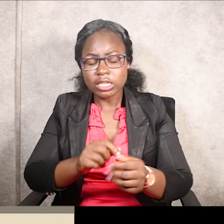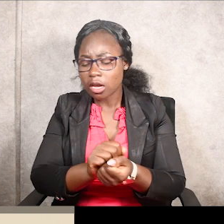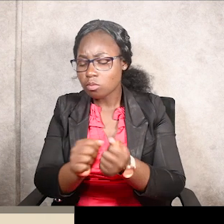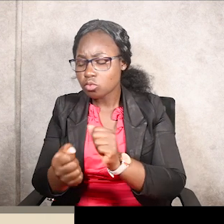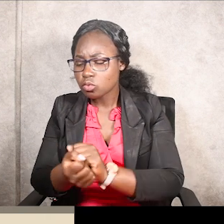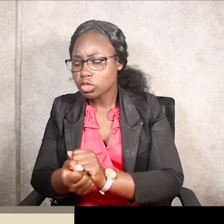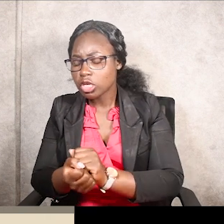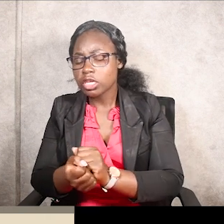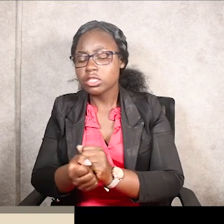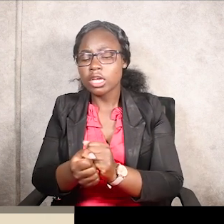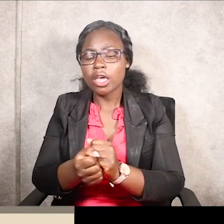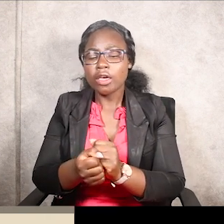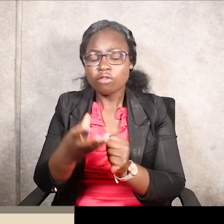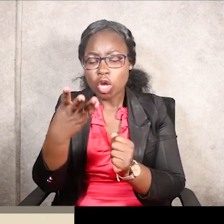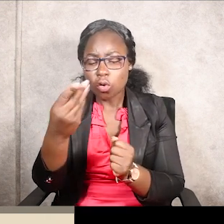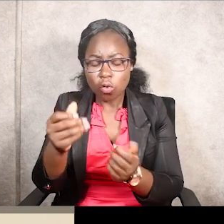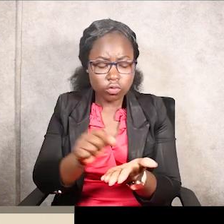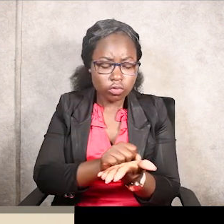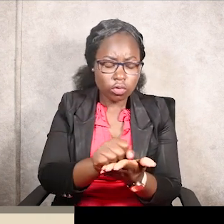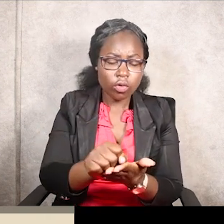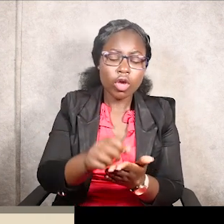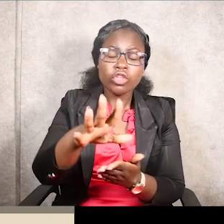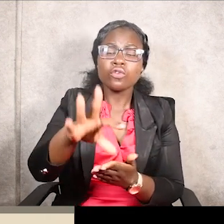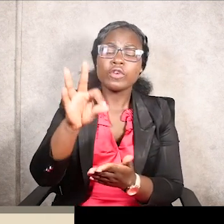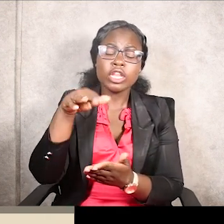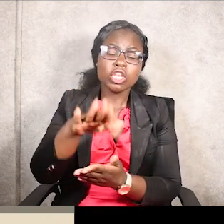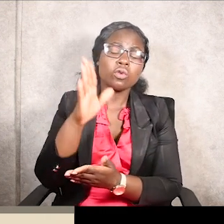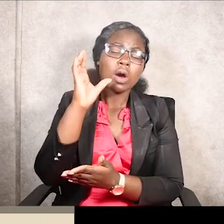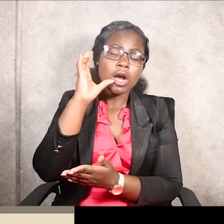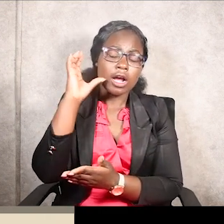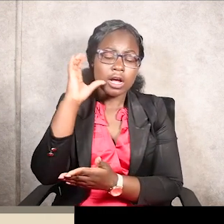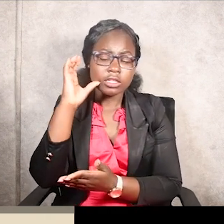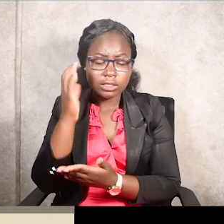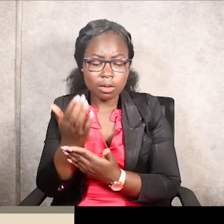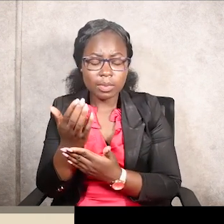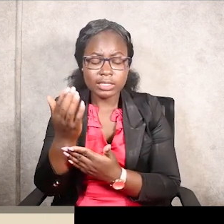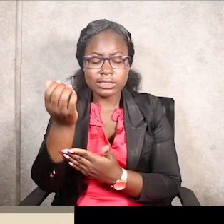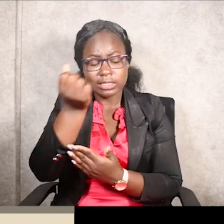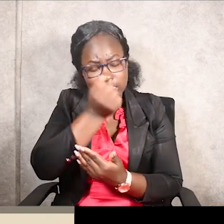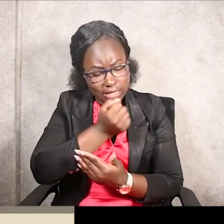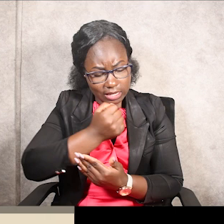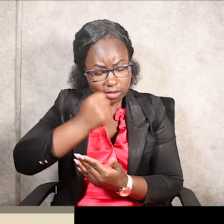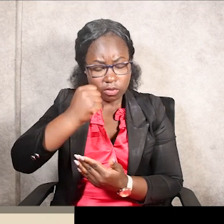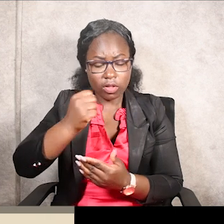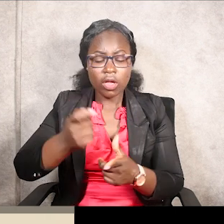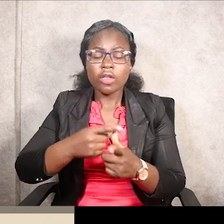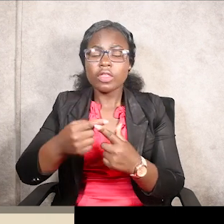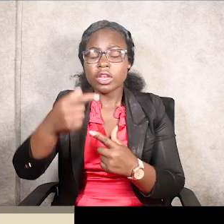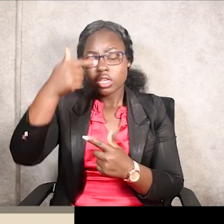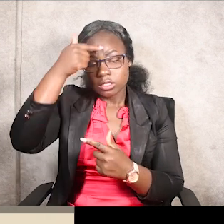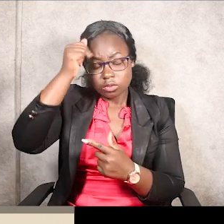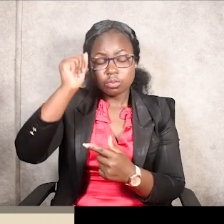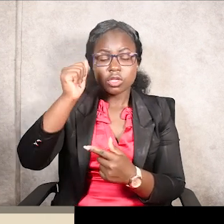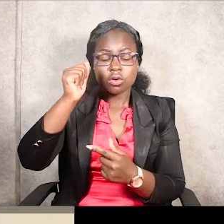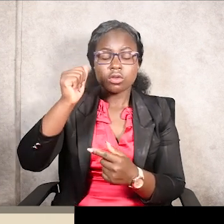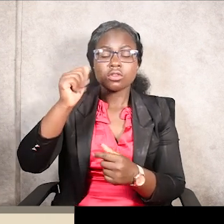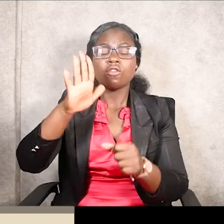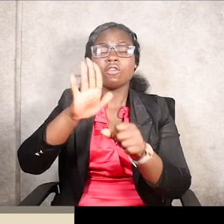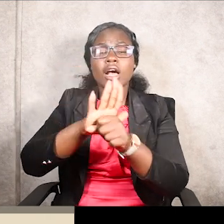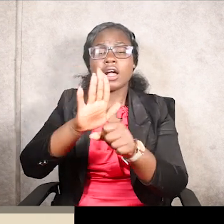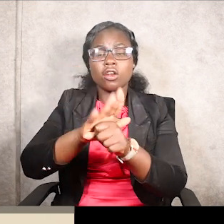the pricing of a commodity, then you find that your customers will protest, and it will probably be because of the